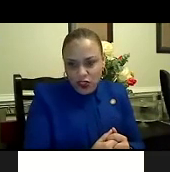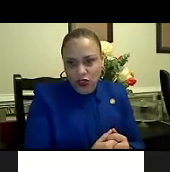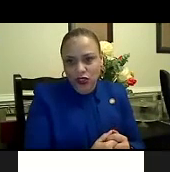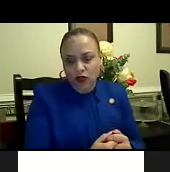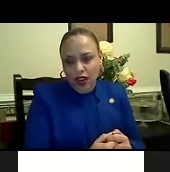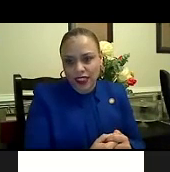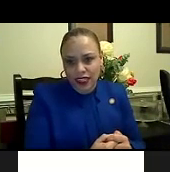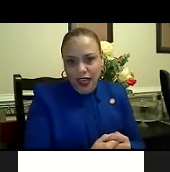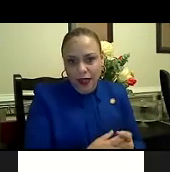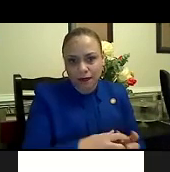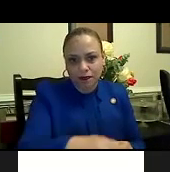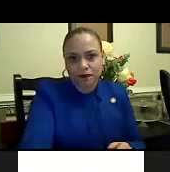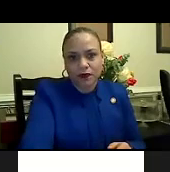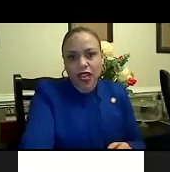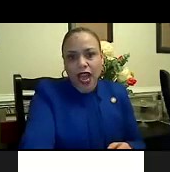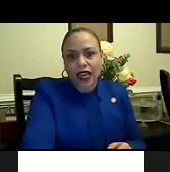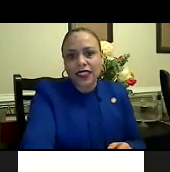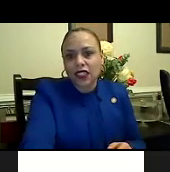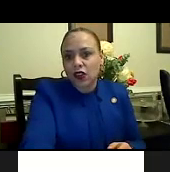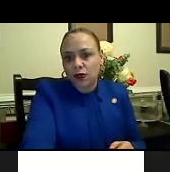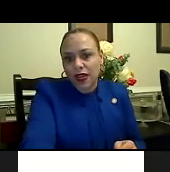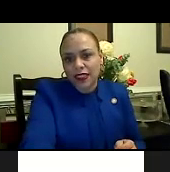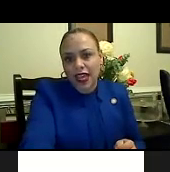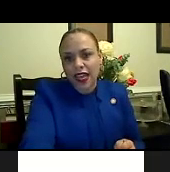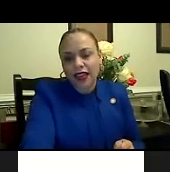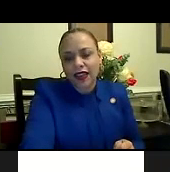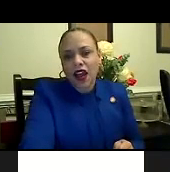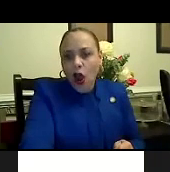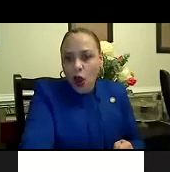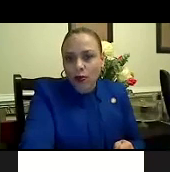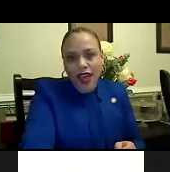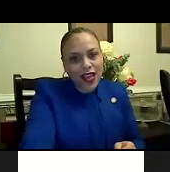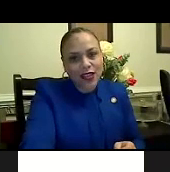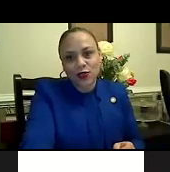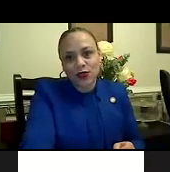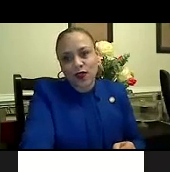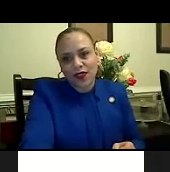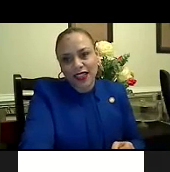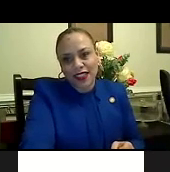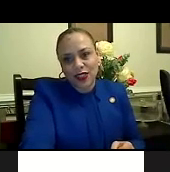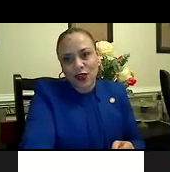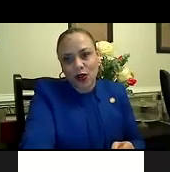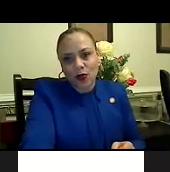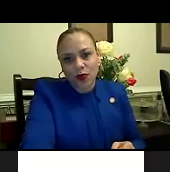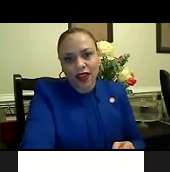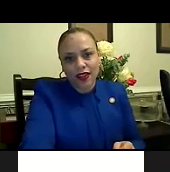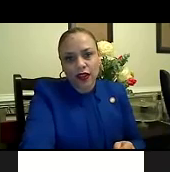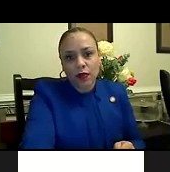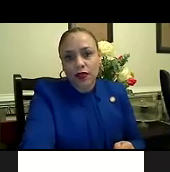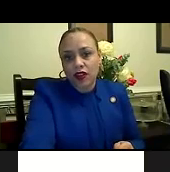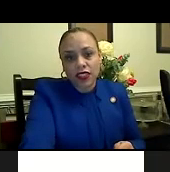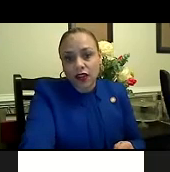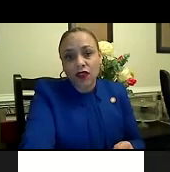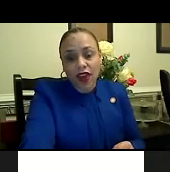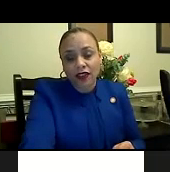the issues raised tonight. I'd like to close by saying hope and 2 different vaccines are on the way, but